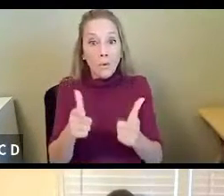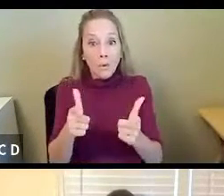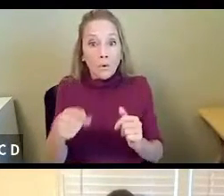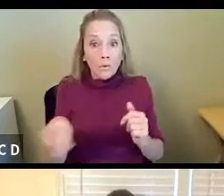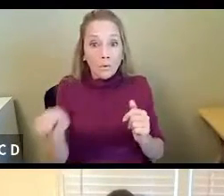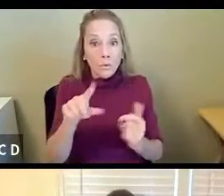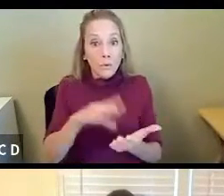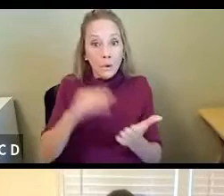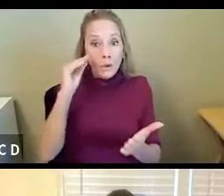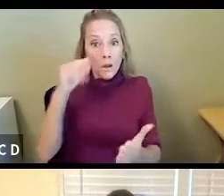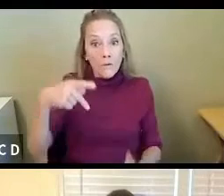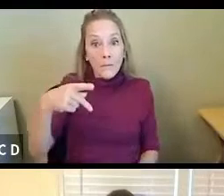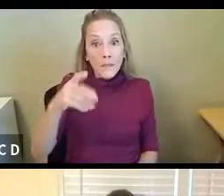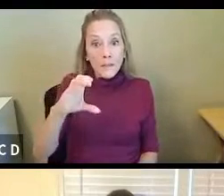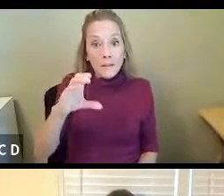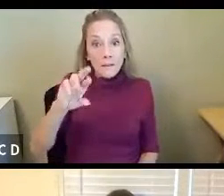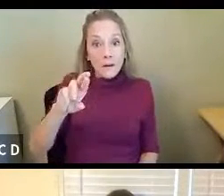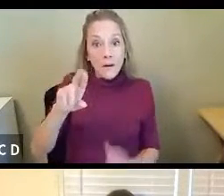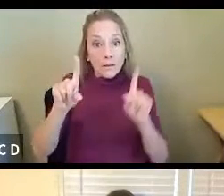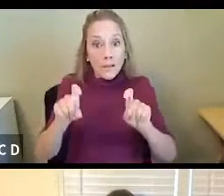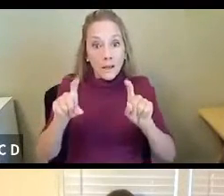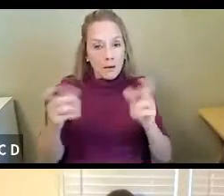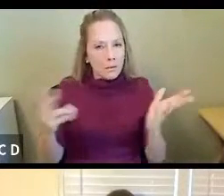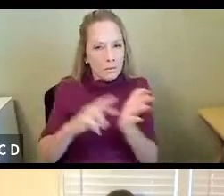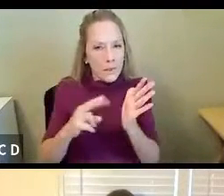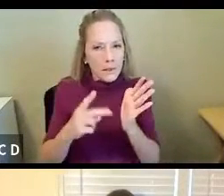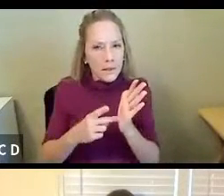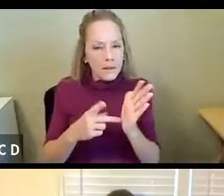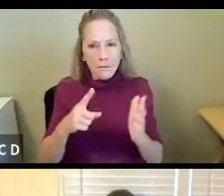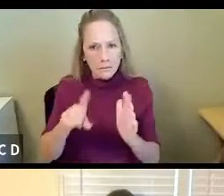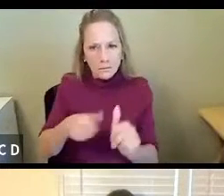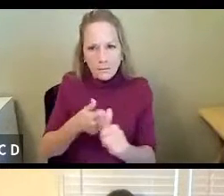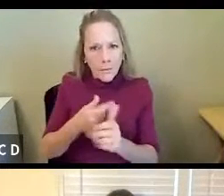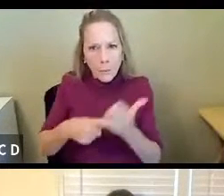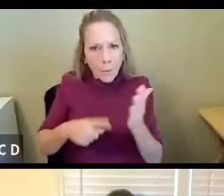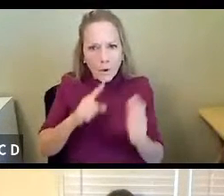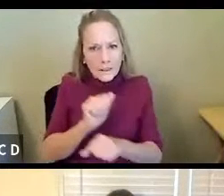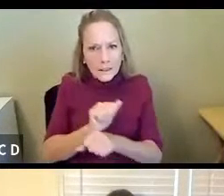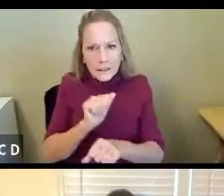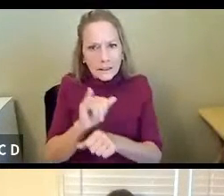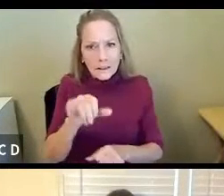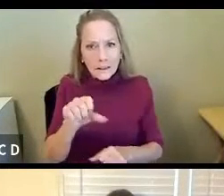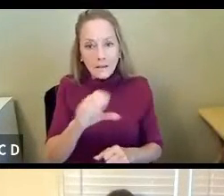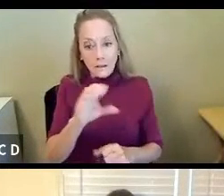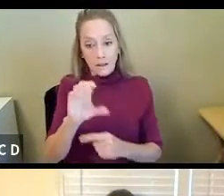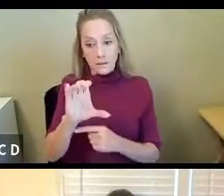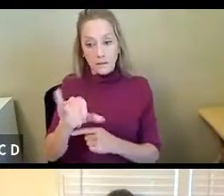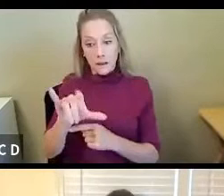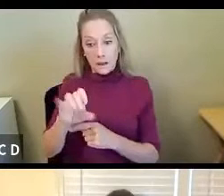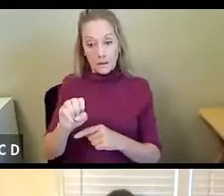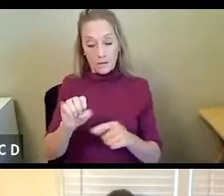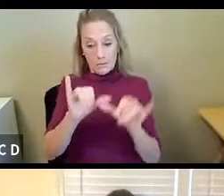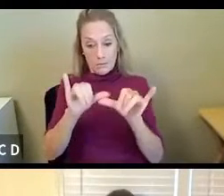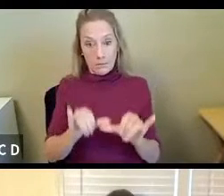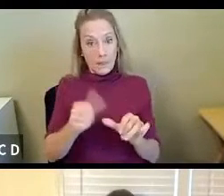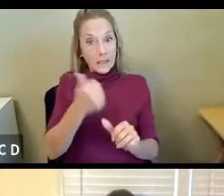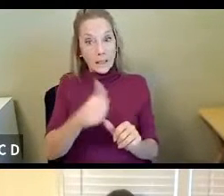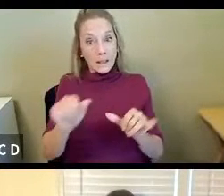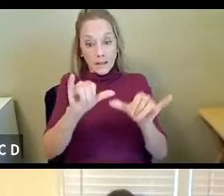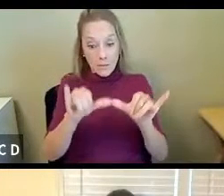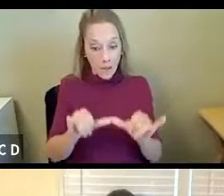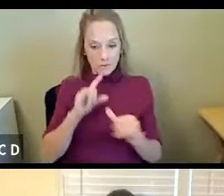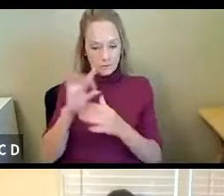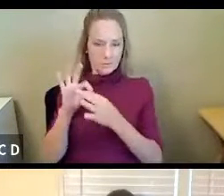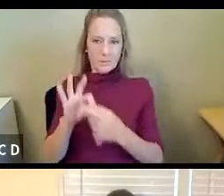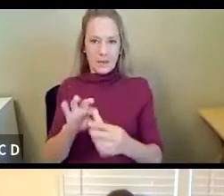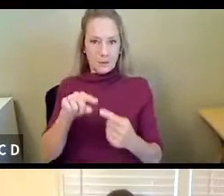to learn what PCR testing is, what it means, and what cycle amplification means. Every metric you use is tied to